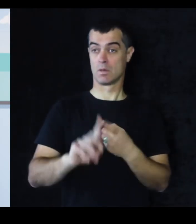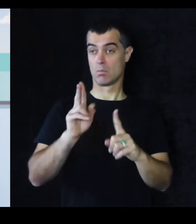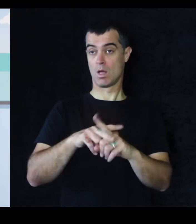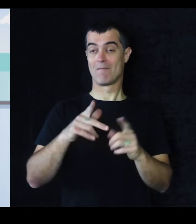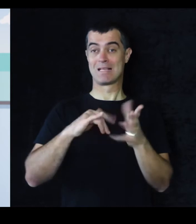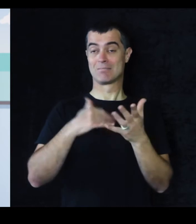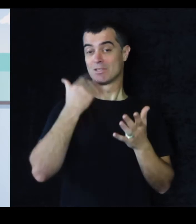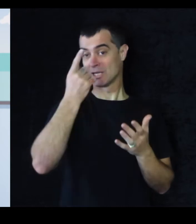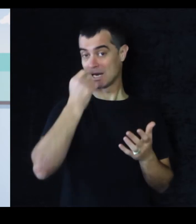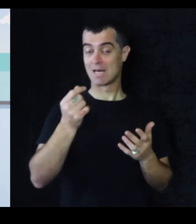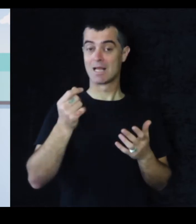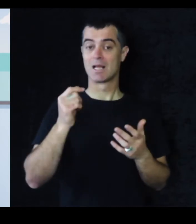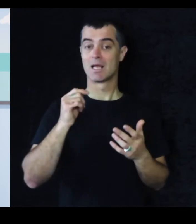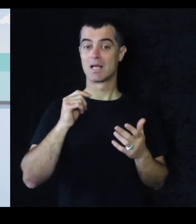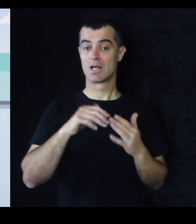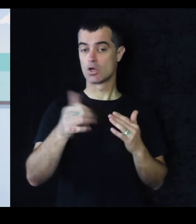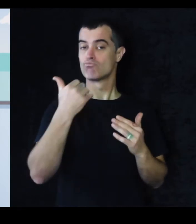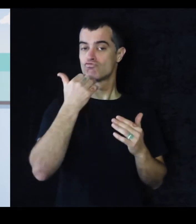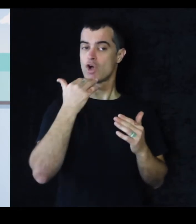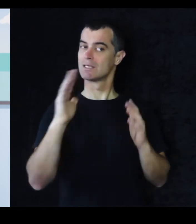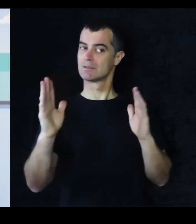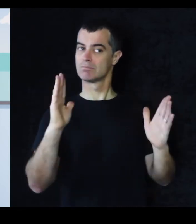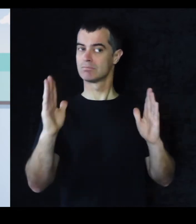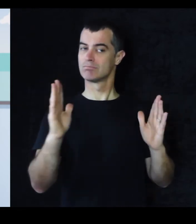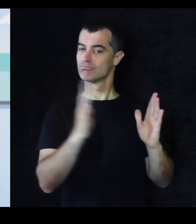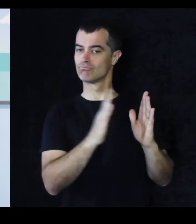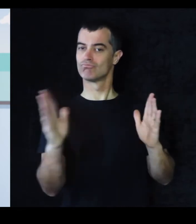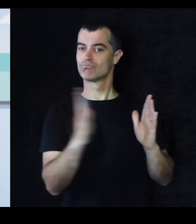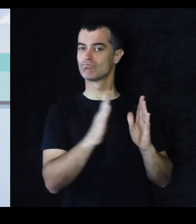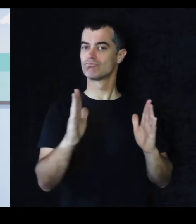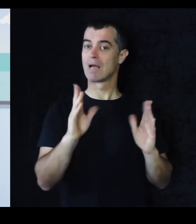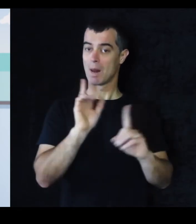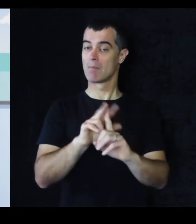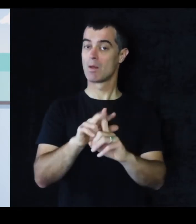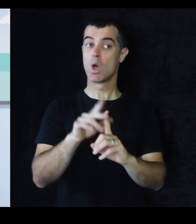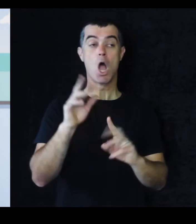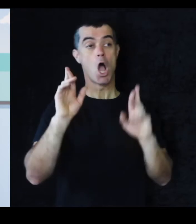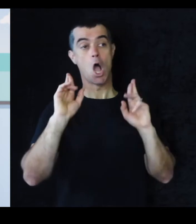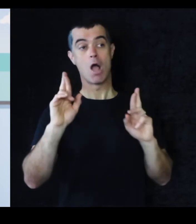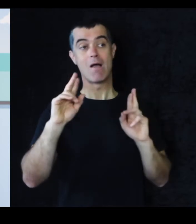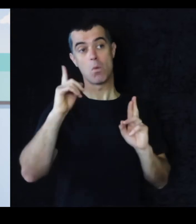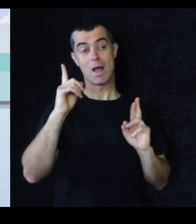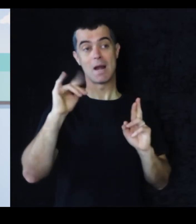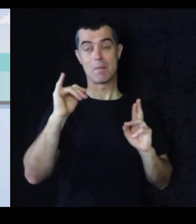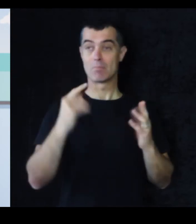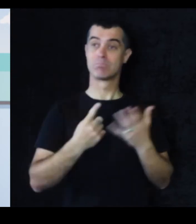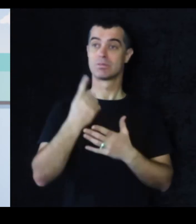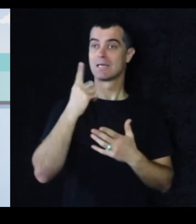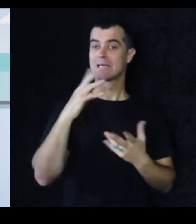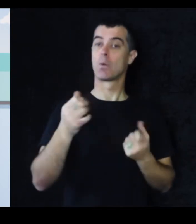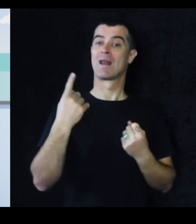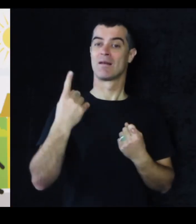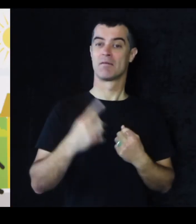for as much as you can in your price bracket, and hopefully one of those houses might pay off and you'll be able to get